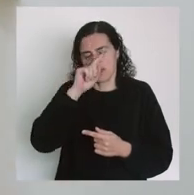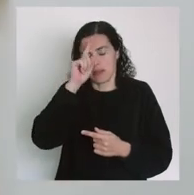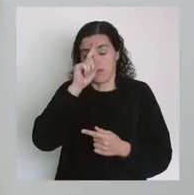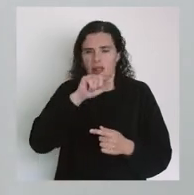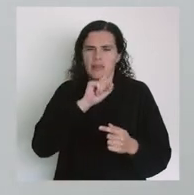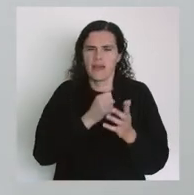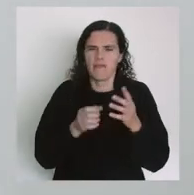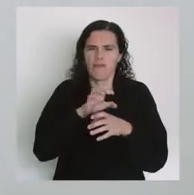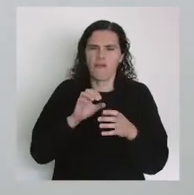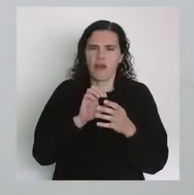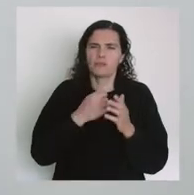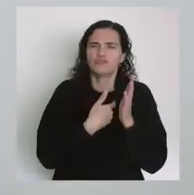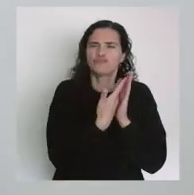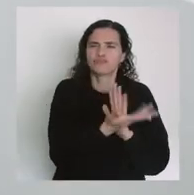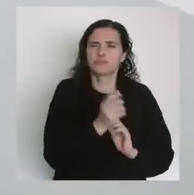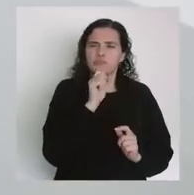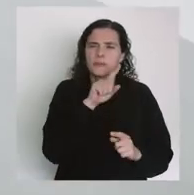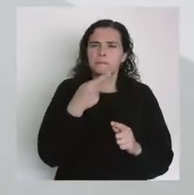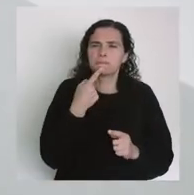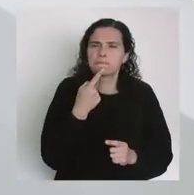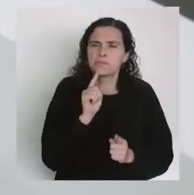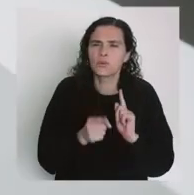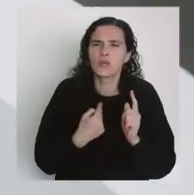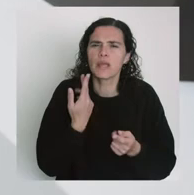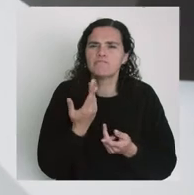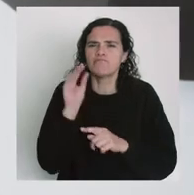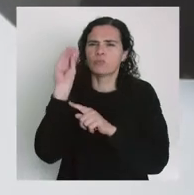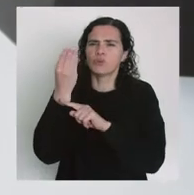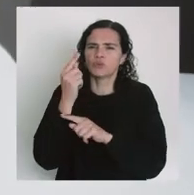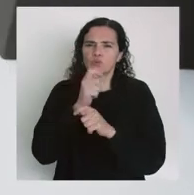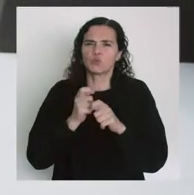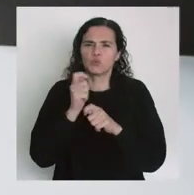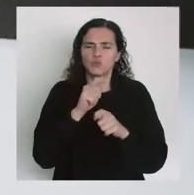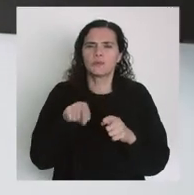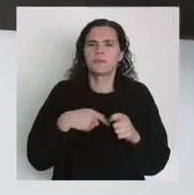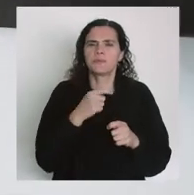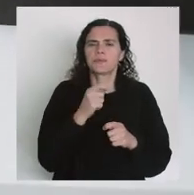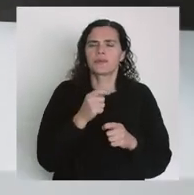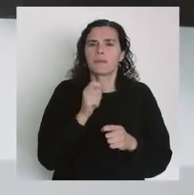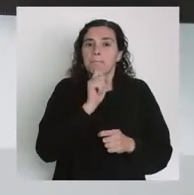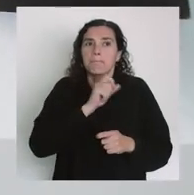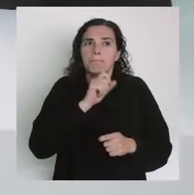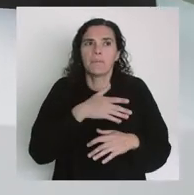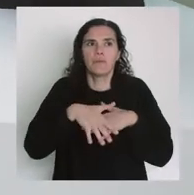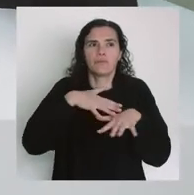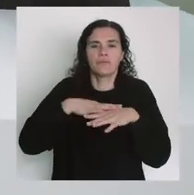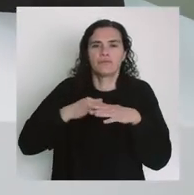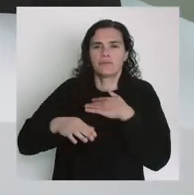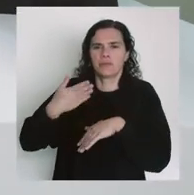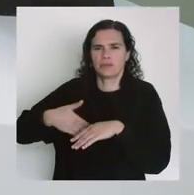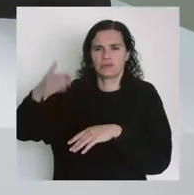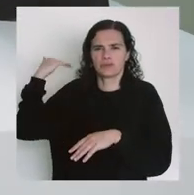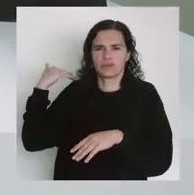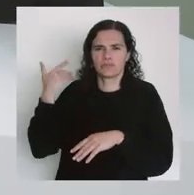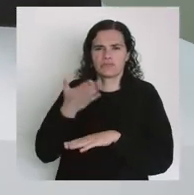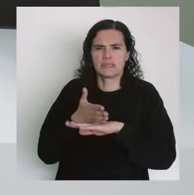can evoke the notion or object or sculpture that could have been made at